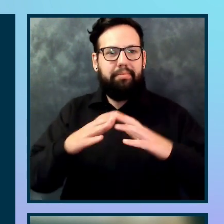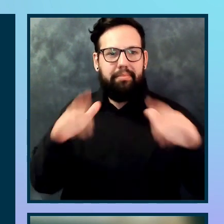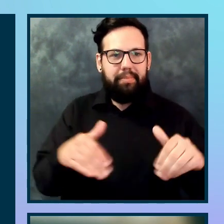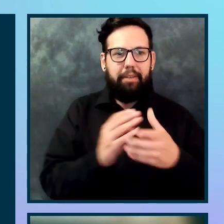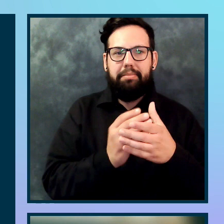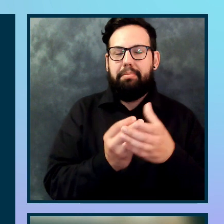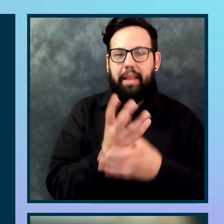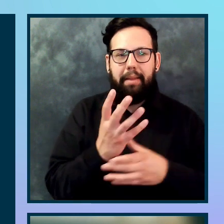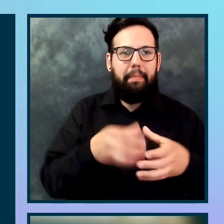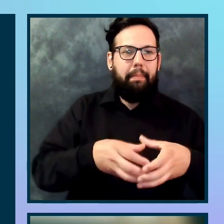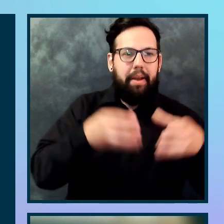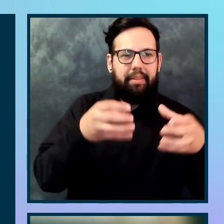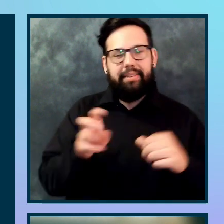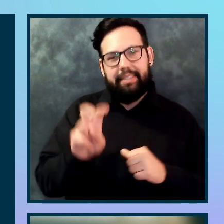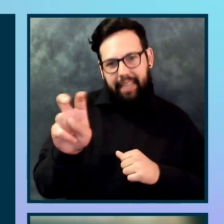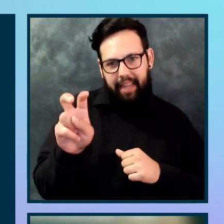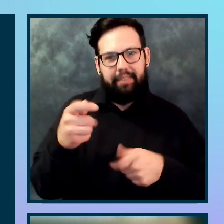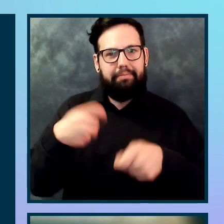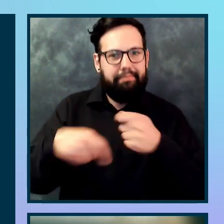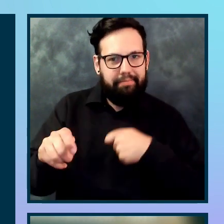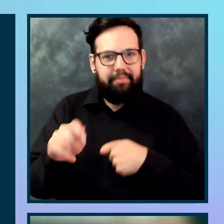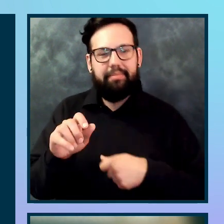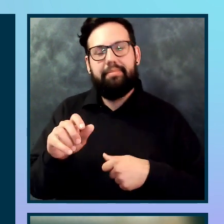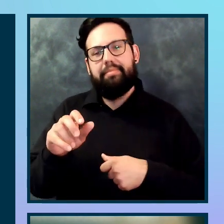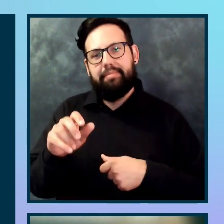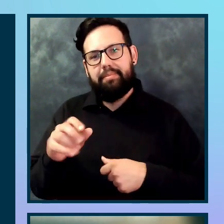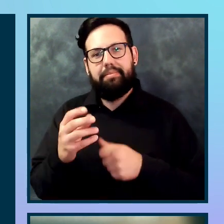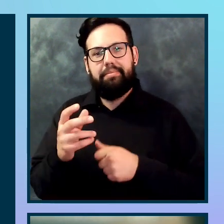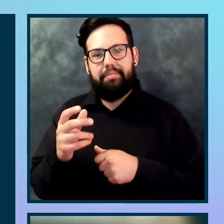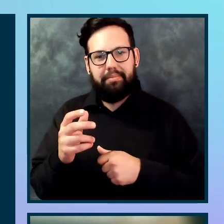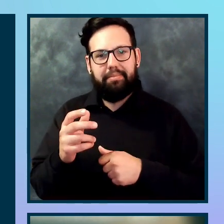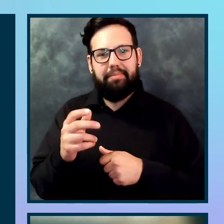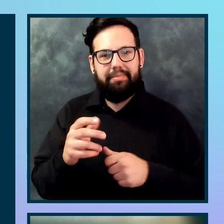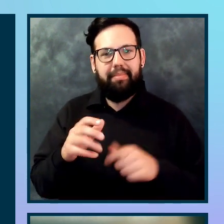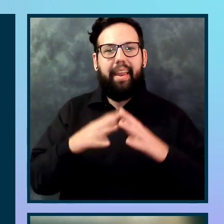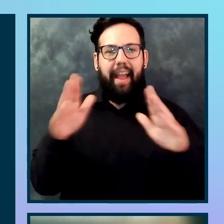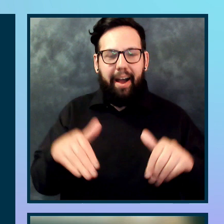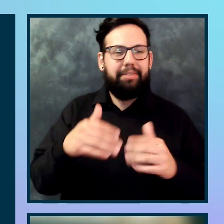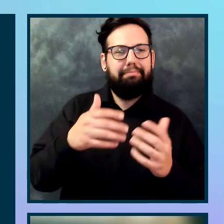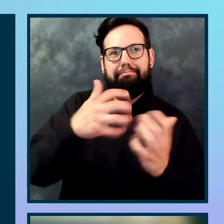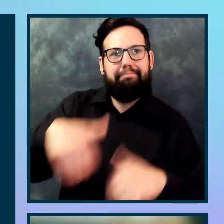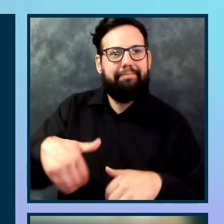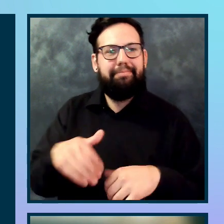snake plant, repot, good, succulent, button, pothos, clean, houseplant, button.